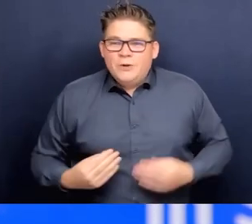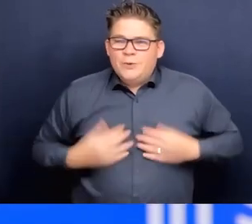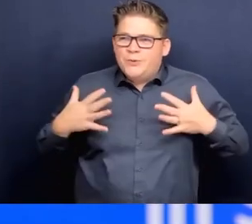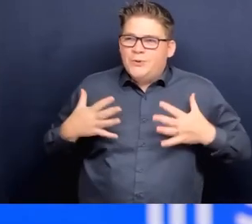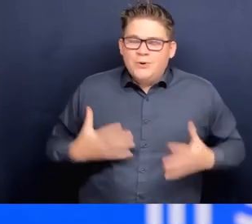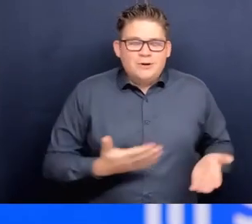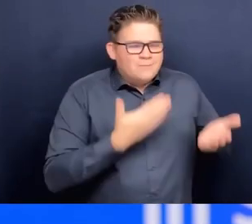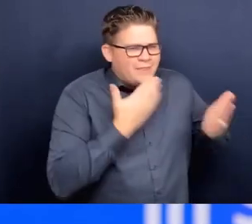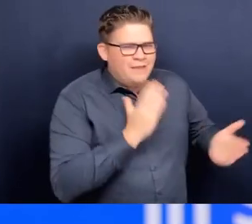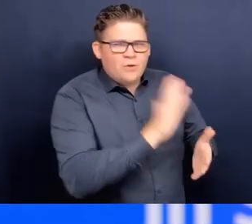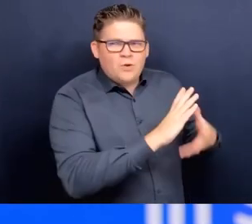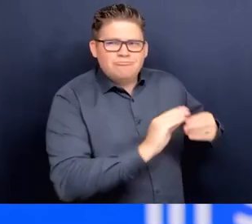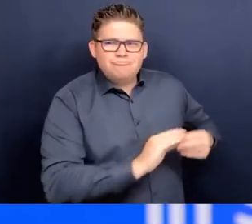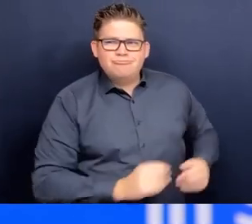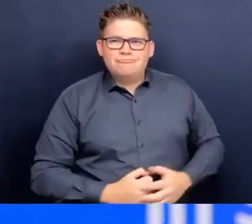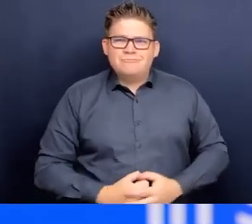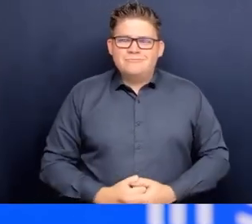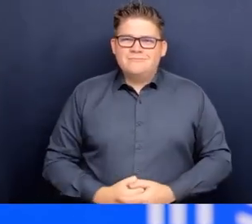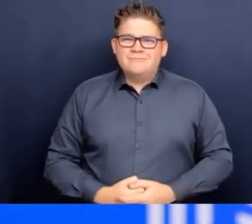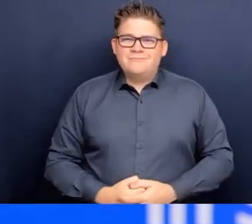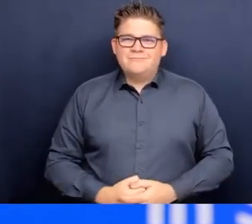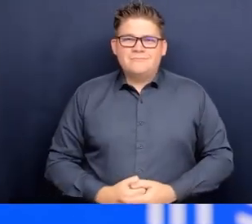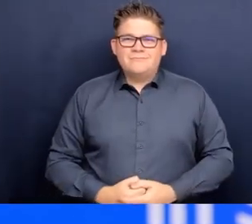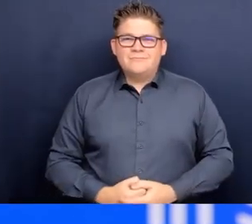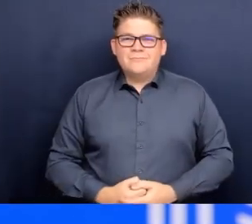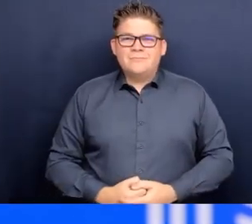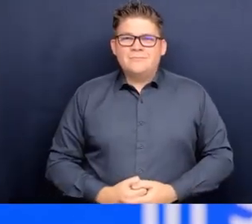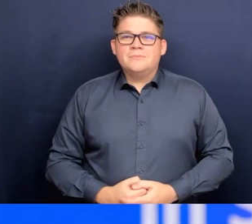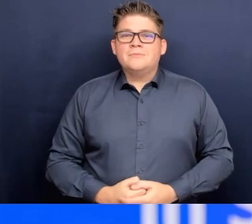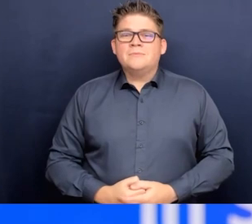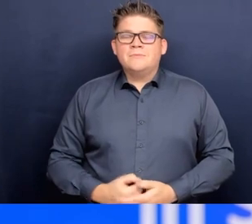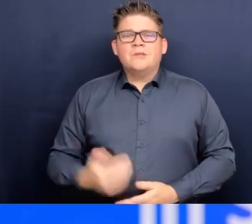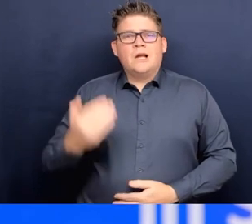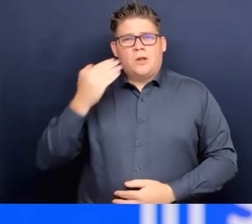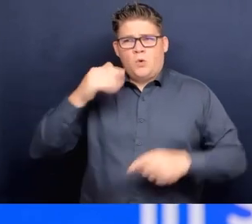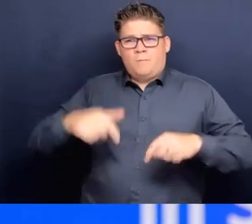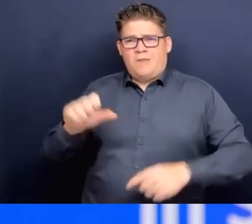very much. Joy, you'd think I'd get used to this mask thing after a while. Thank you.